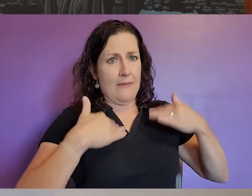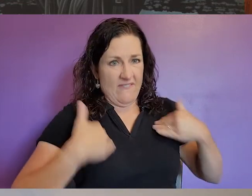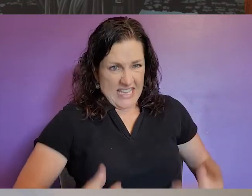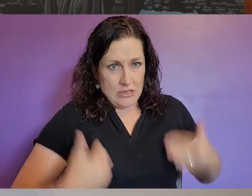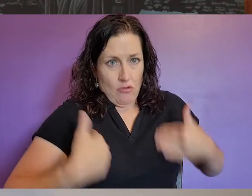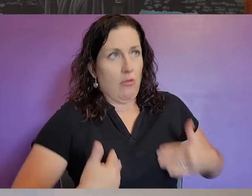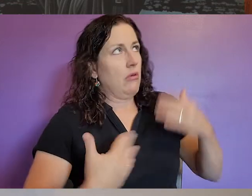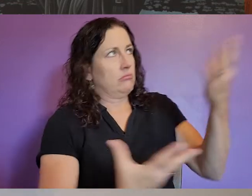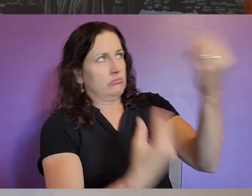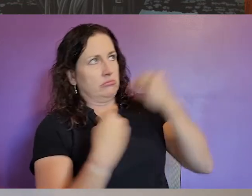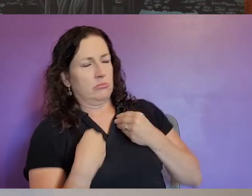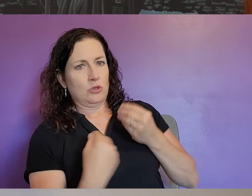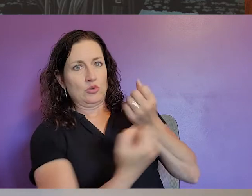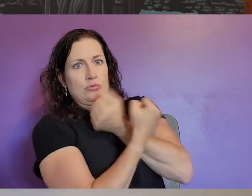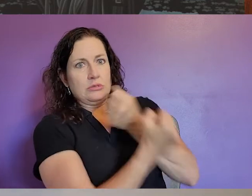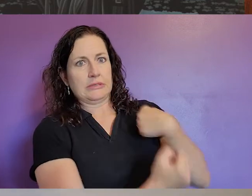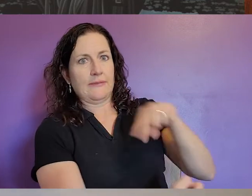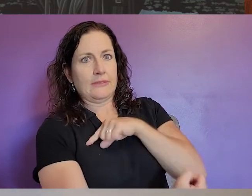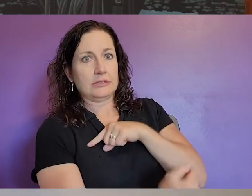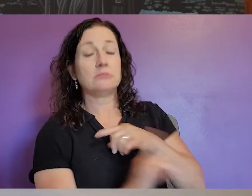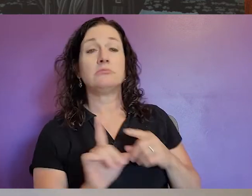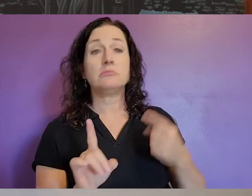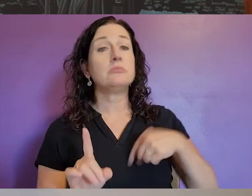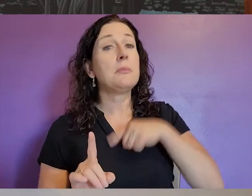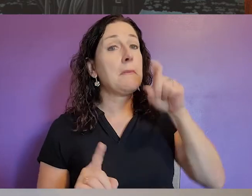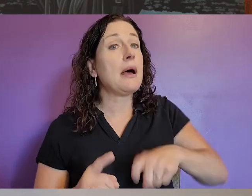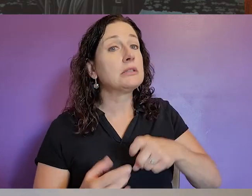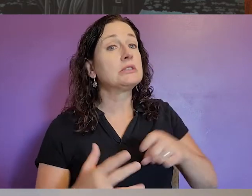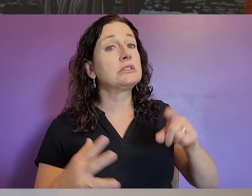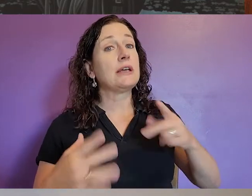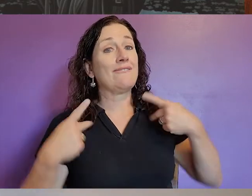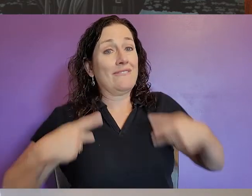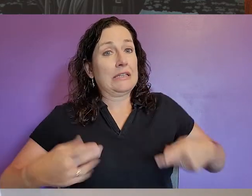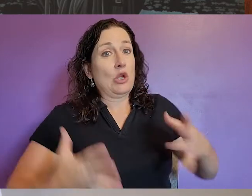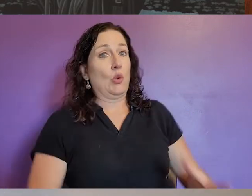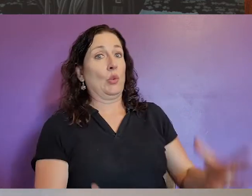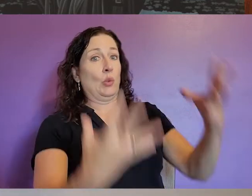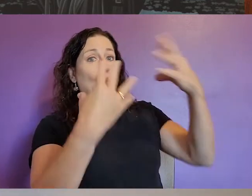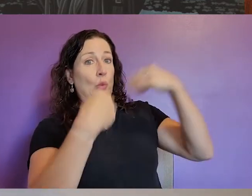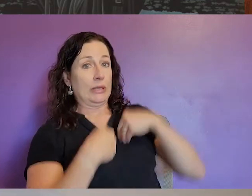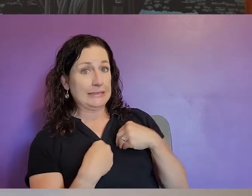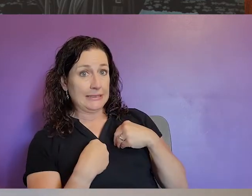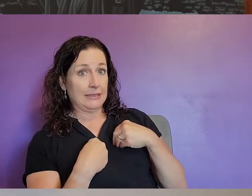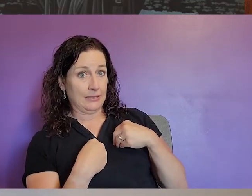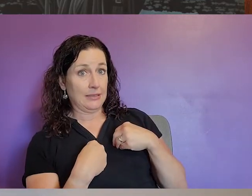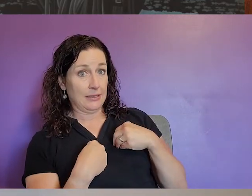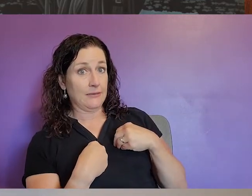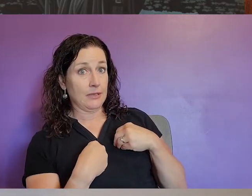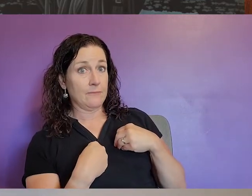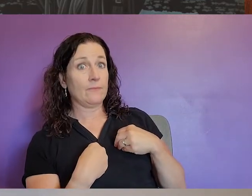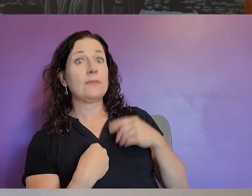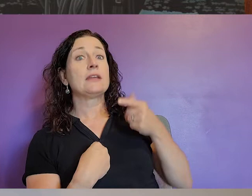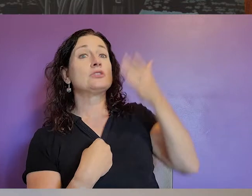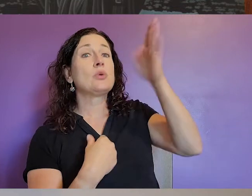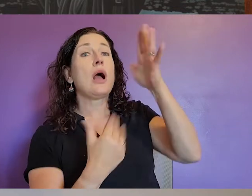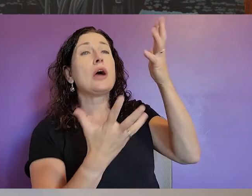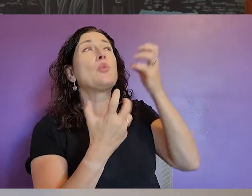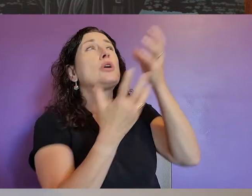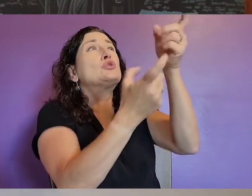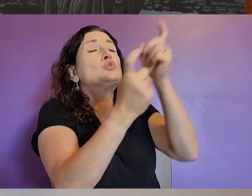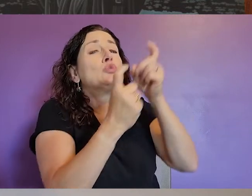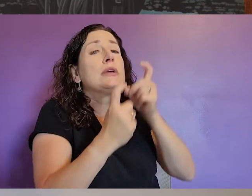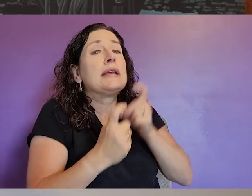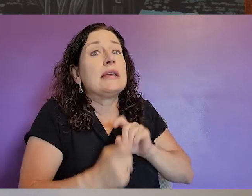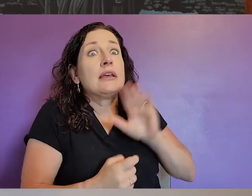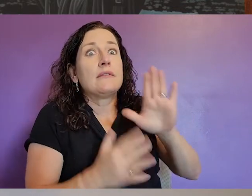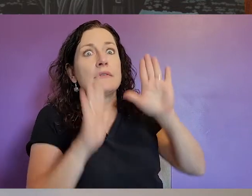of loving us. And our reception of it, our physical reception of what he most wants to give